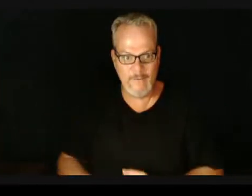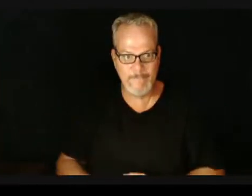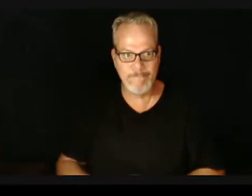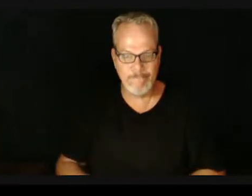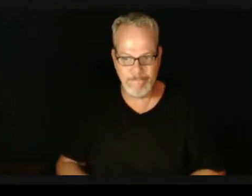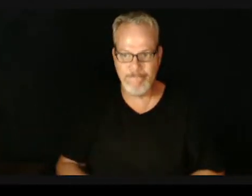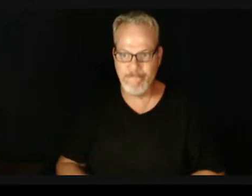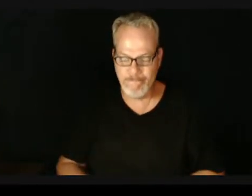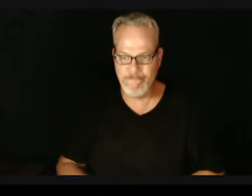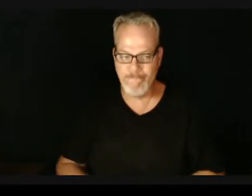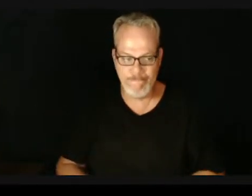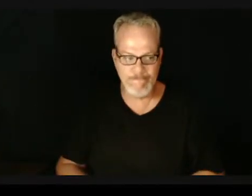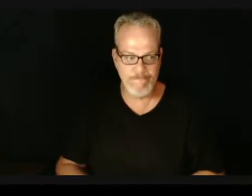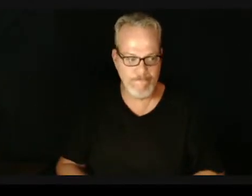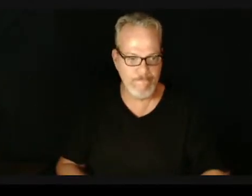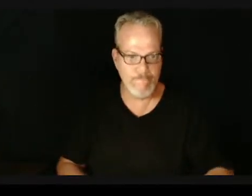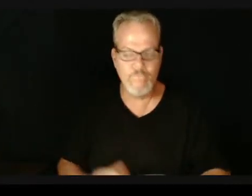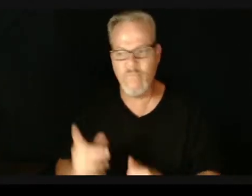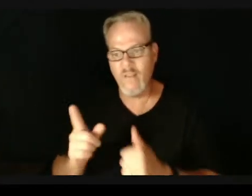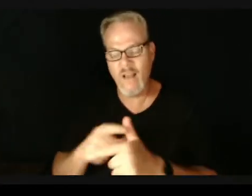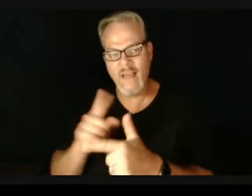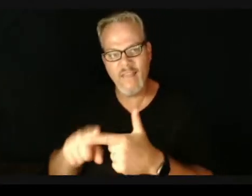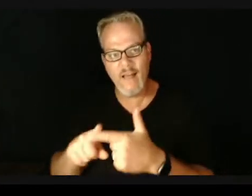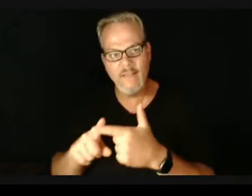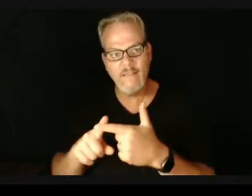All right. And then